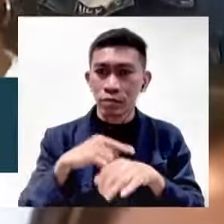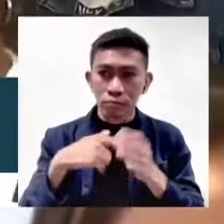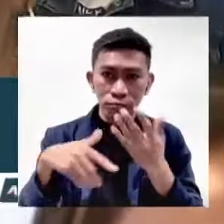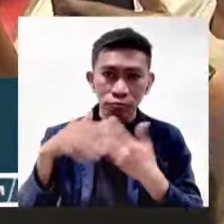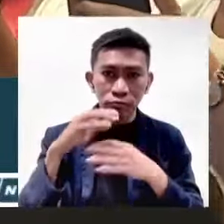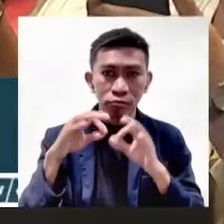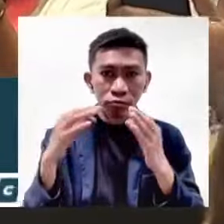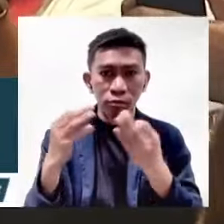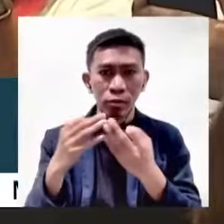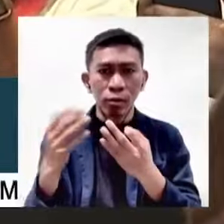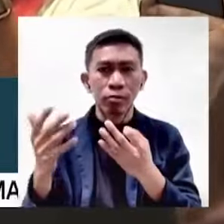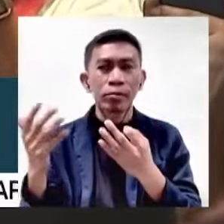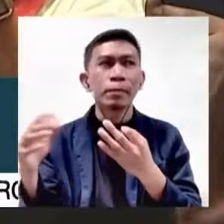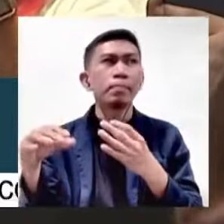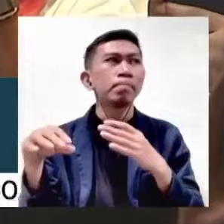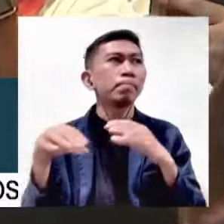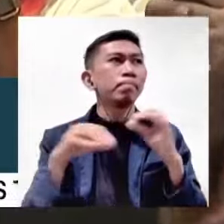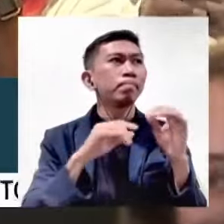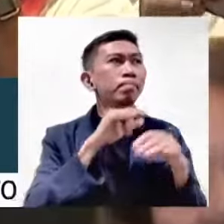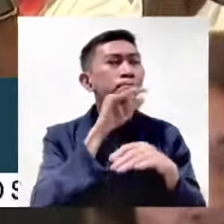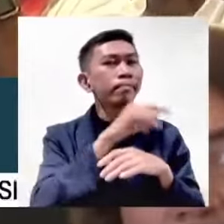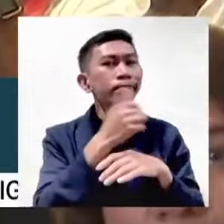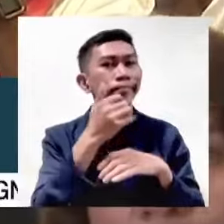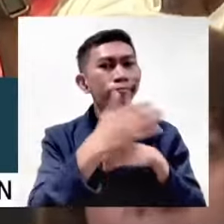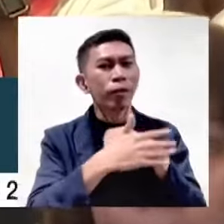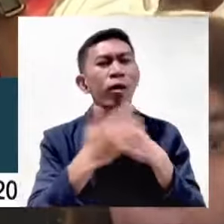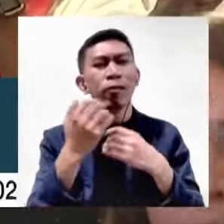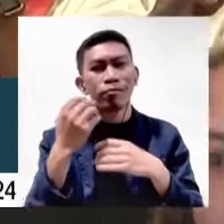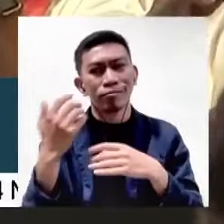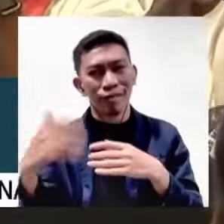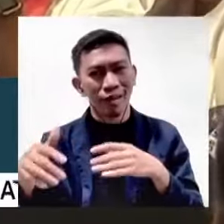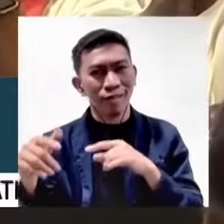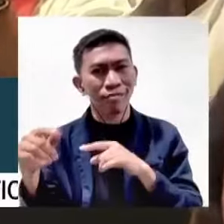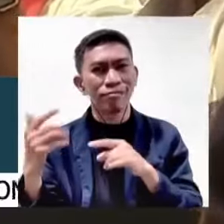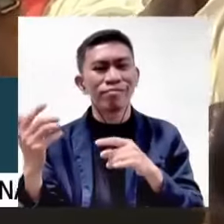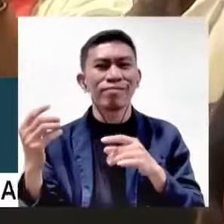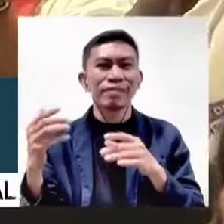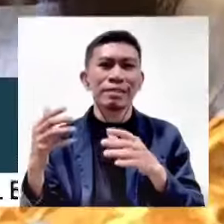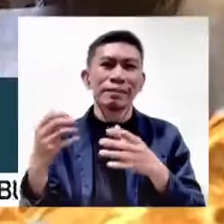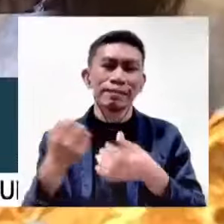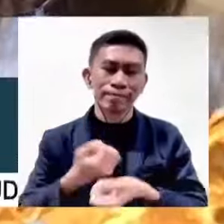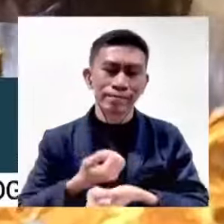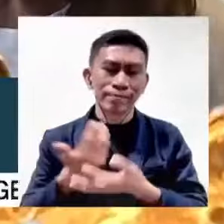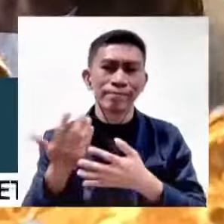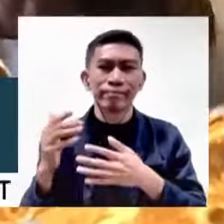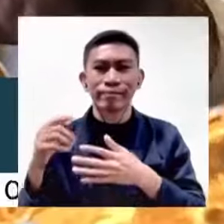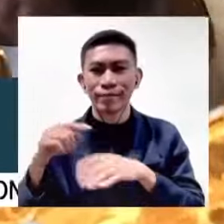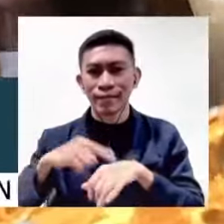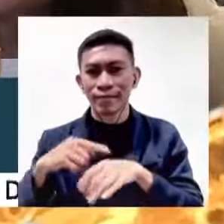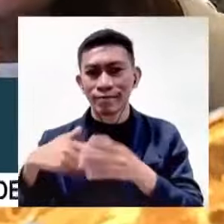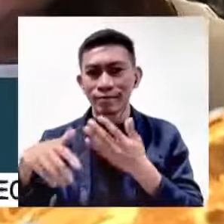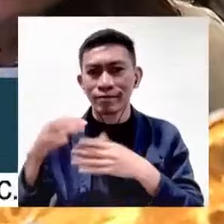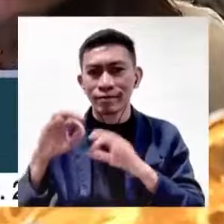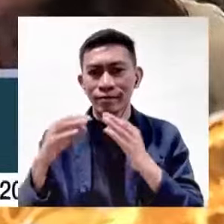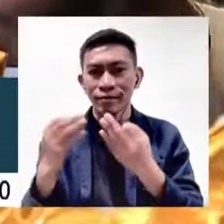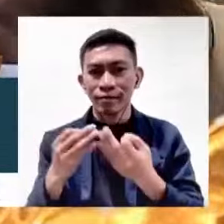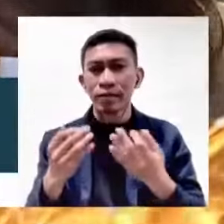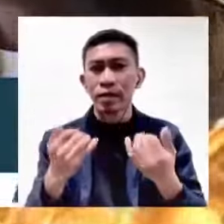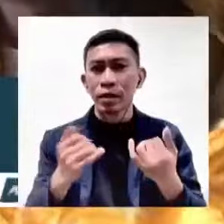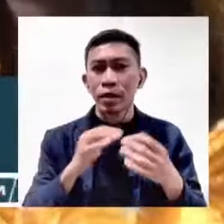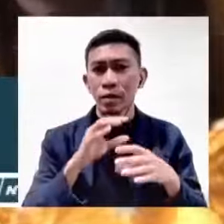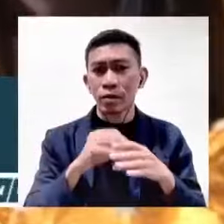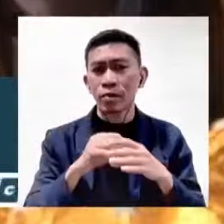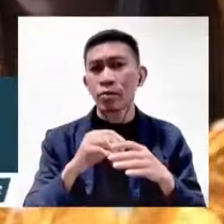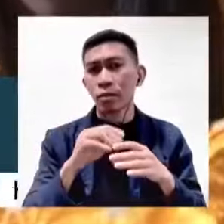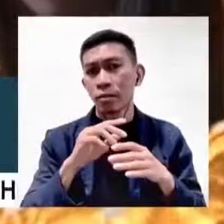work abroad. He notes that his administration is working nonstop to ensure their welfare through the many programs of the government,